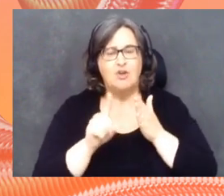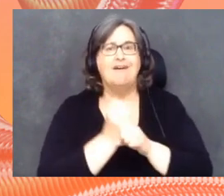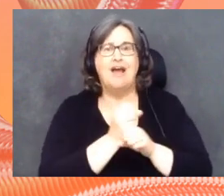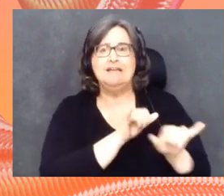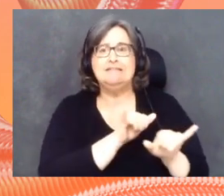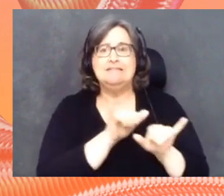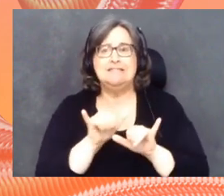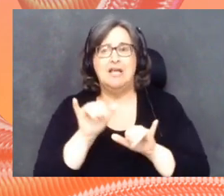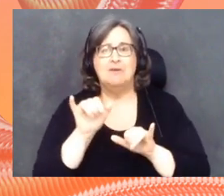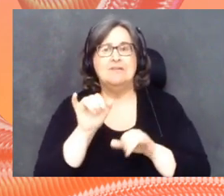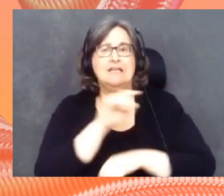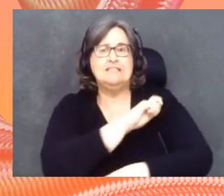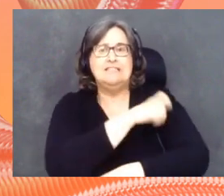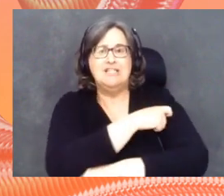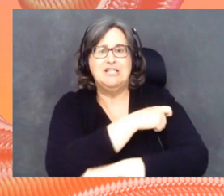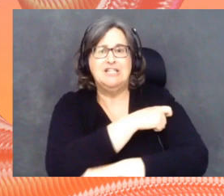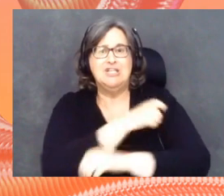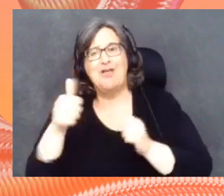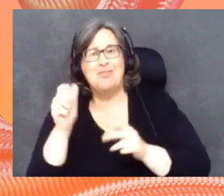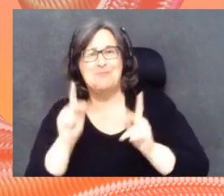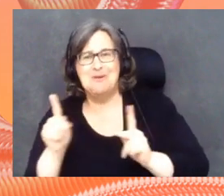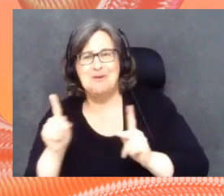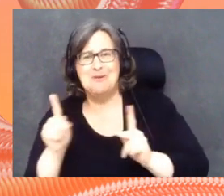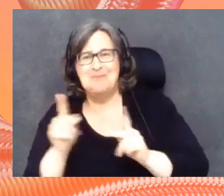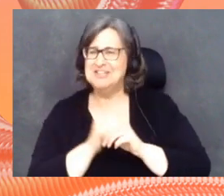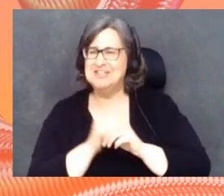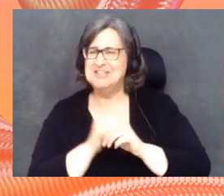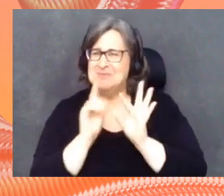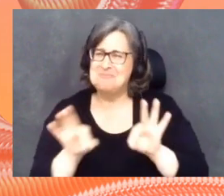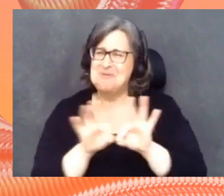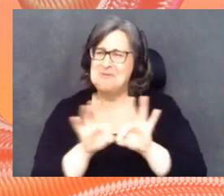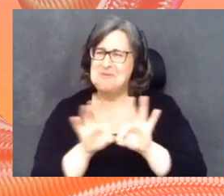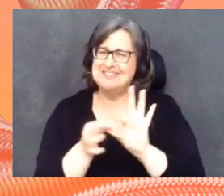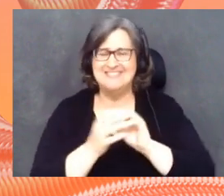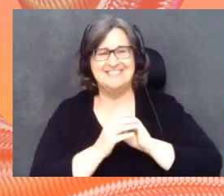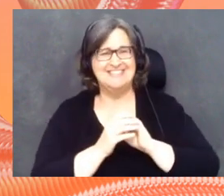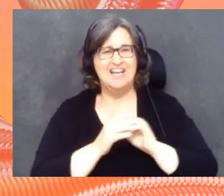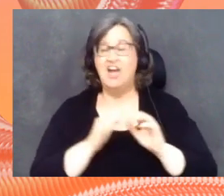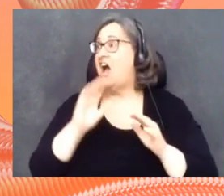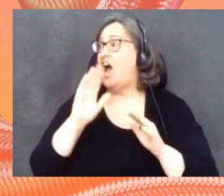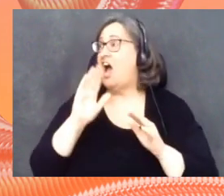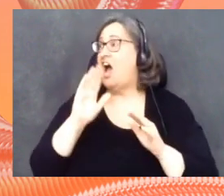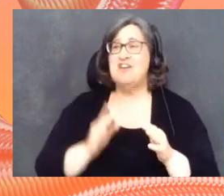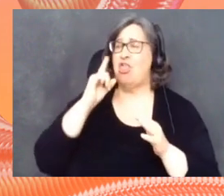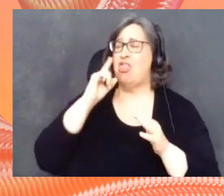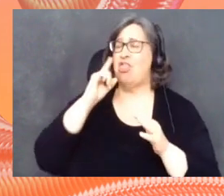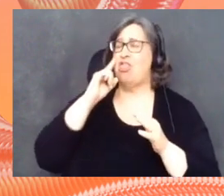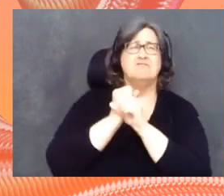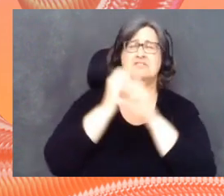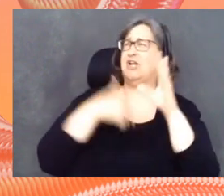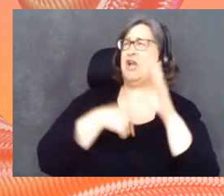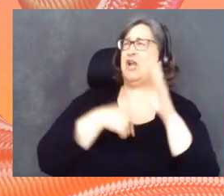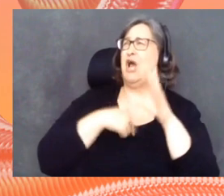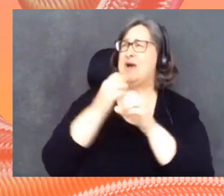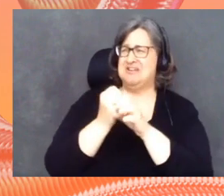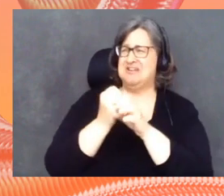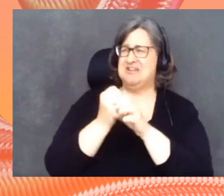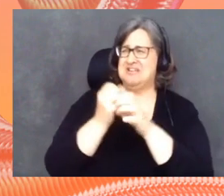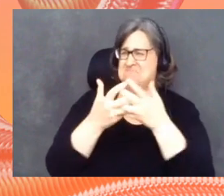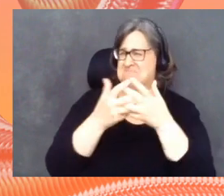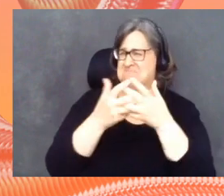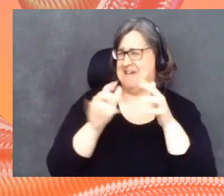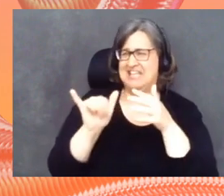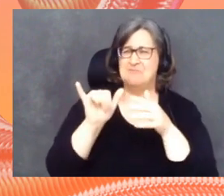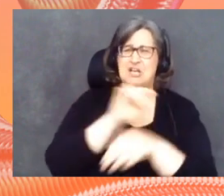people. And that just feels like important. You know, I'm just like, never in my life did I imagine I would get a matching tattoo with someone else. I